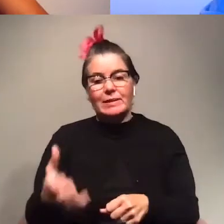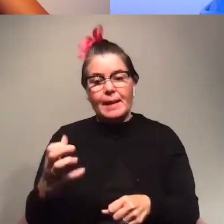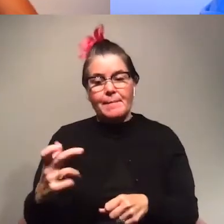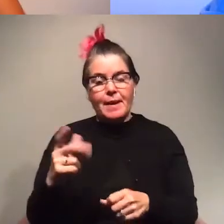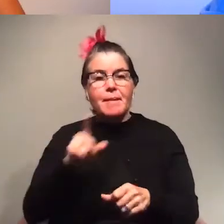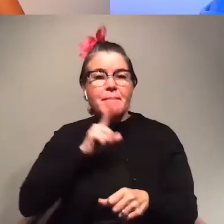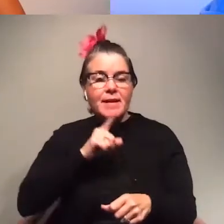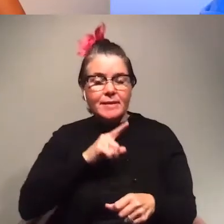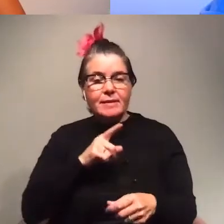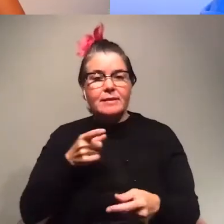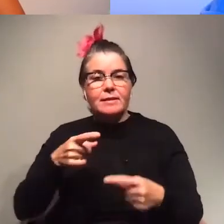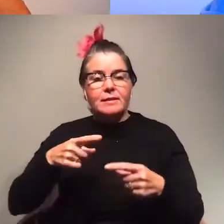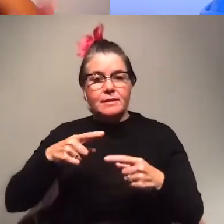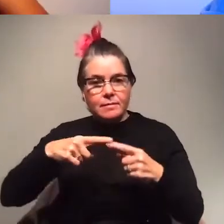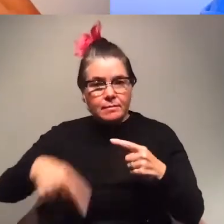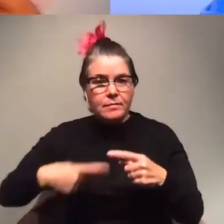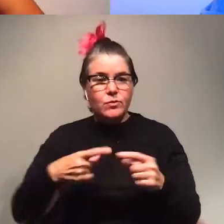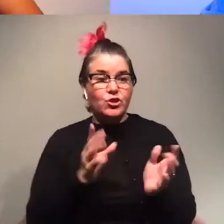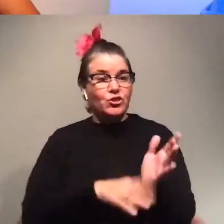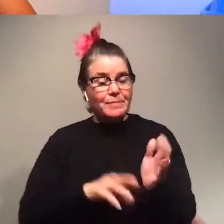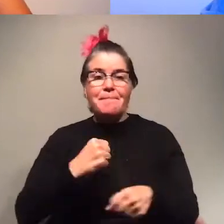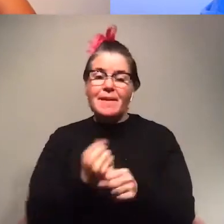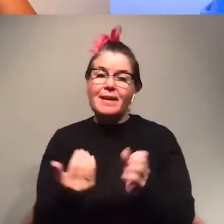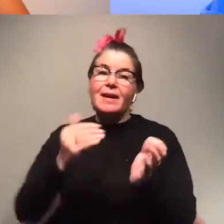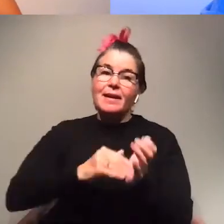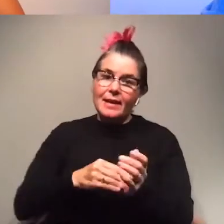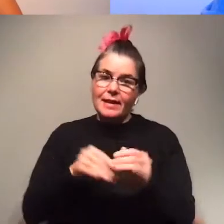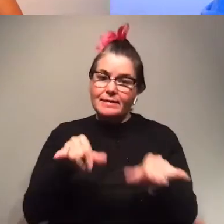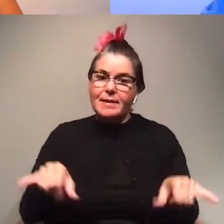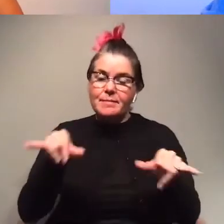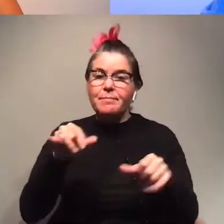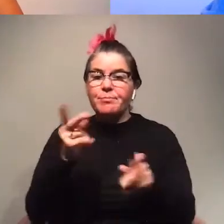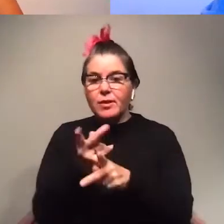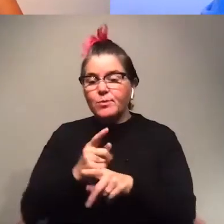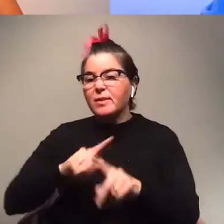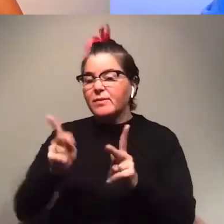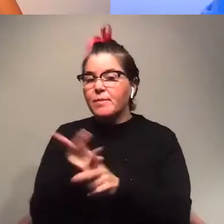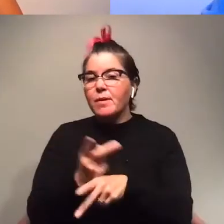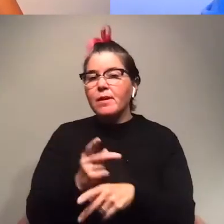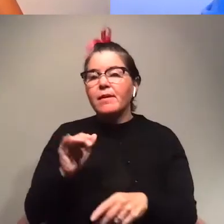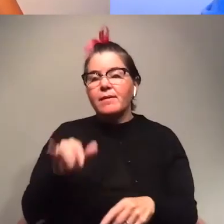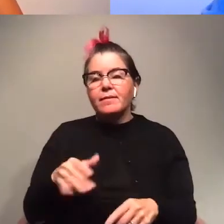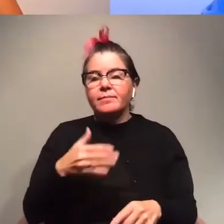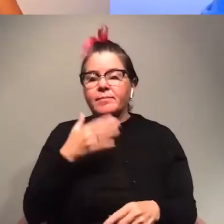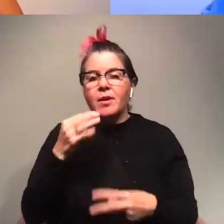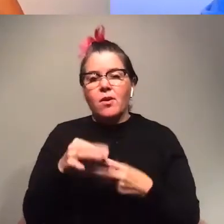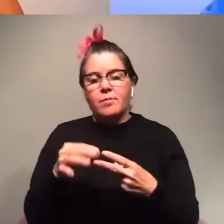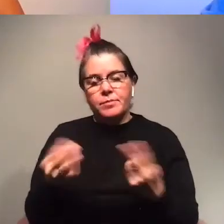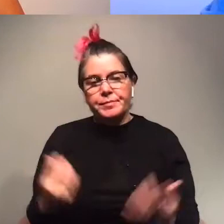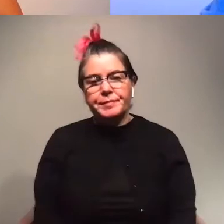to us for so cheap, and remake them into the same product or a different product, is probably a better option for all of